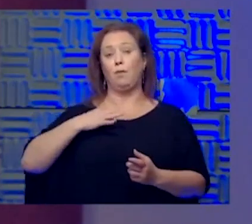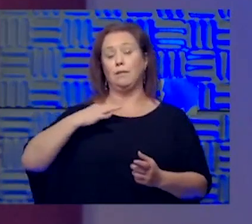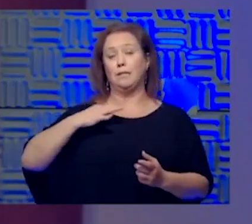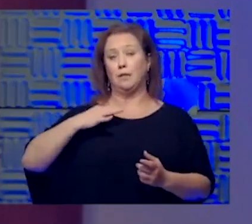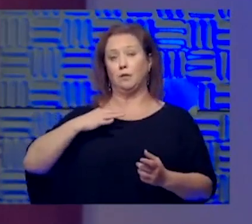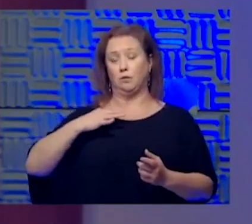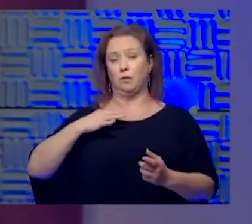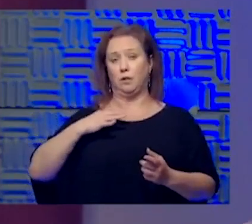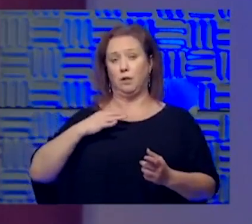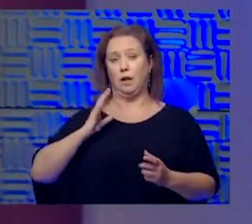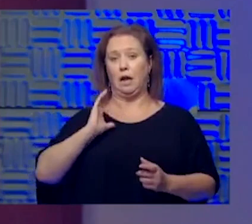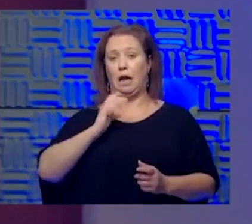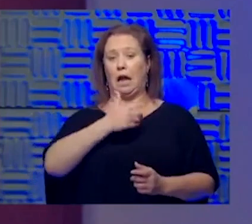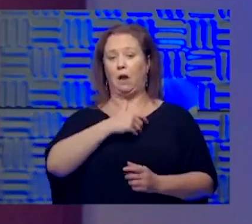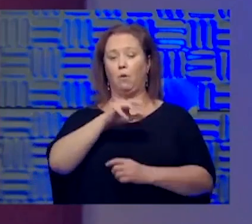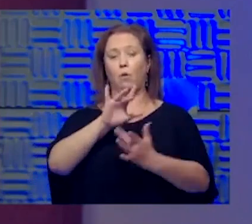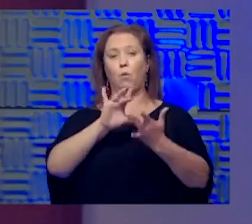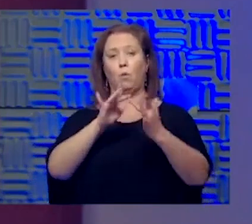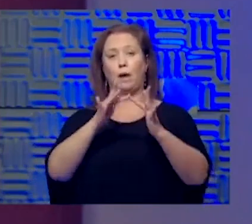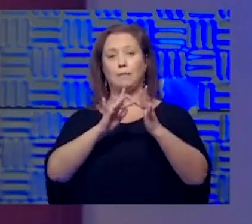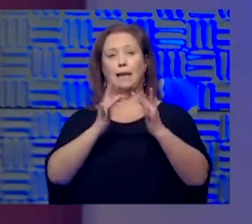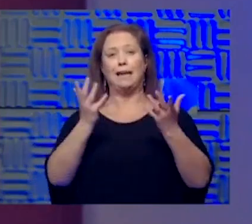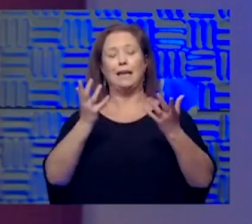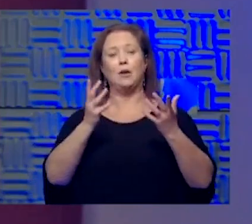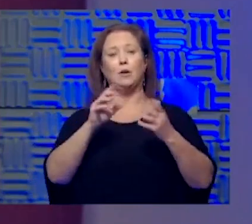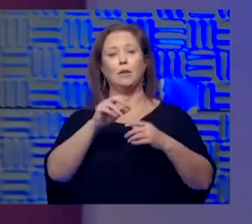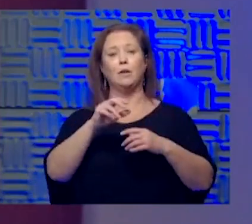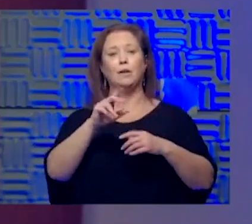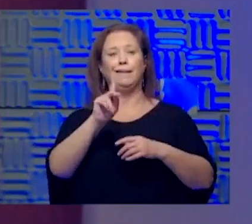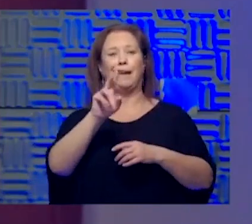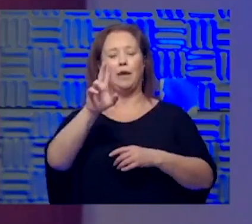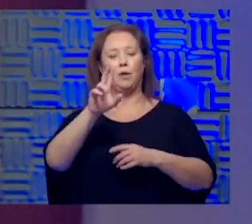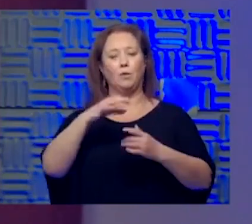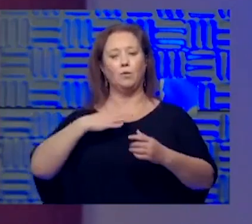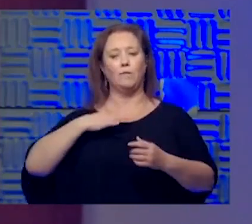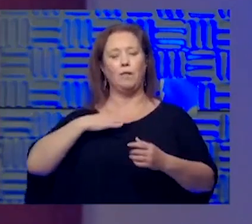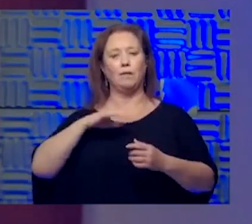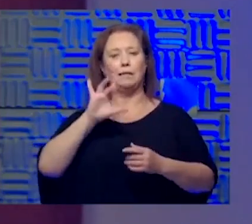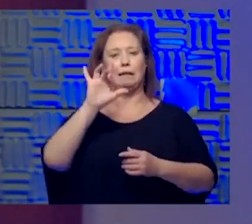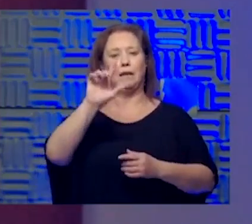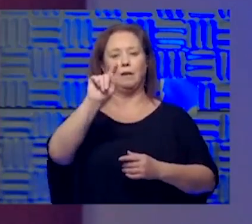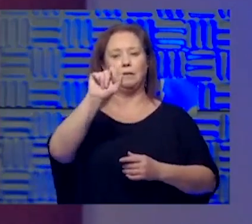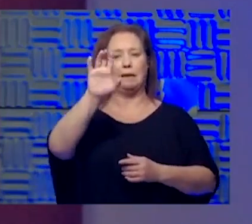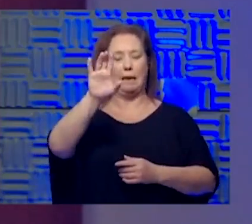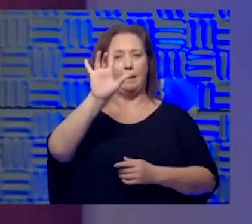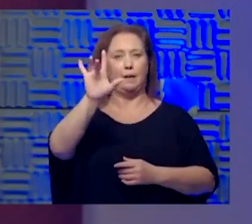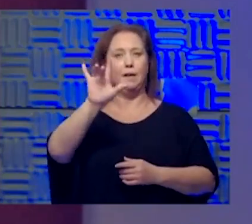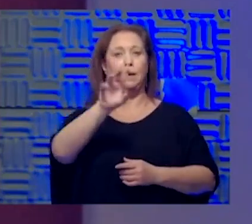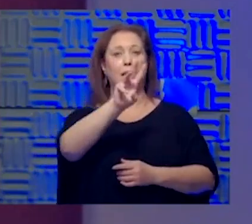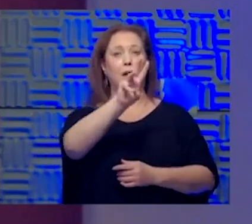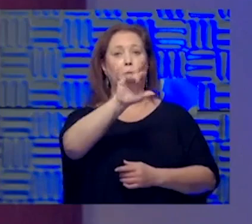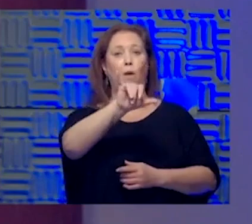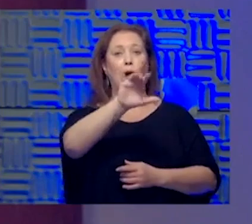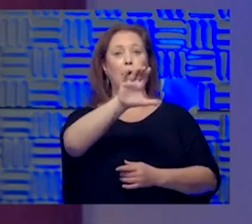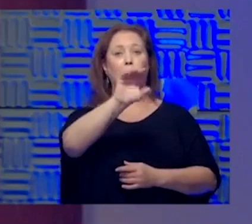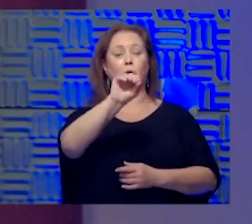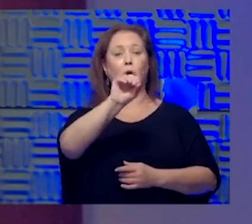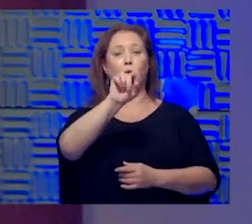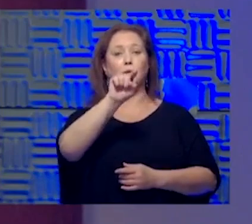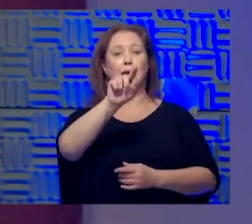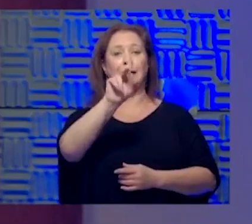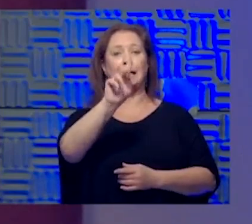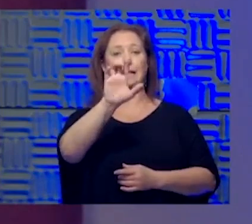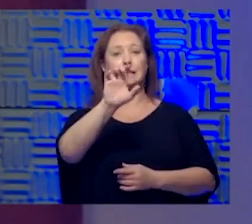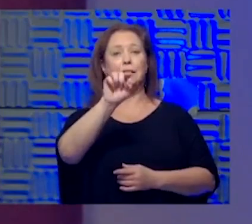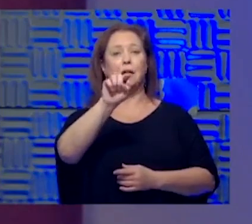volunteers, of course, on our website here at the health system, I know there's a volunteer tab. We also have one at WyCo, kck.org for folks